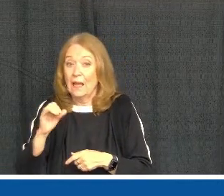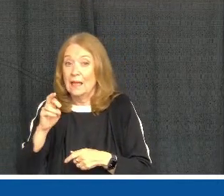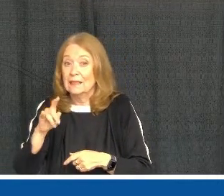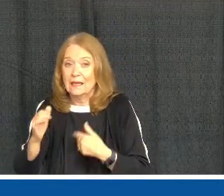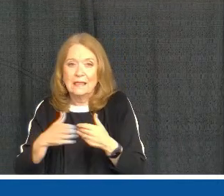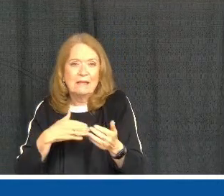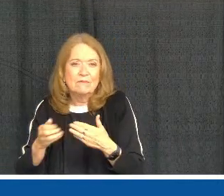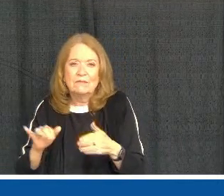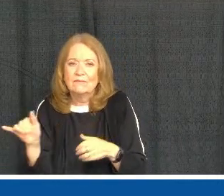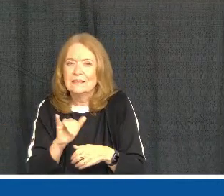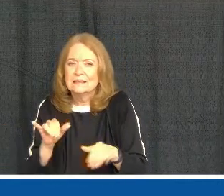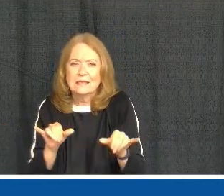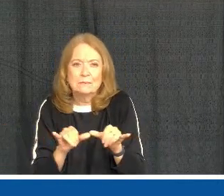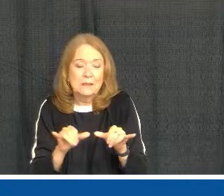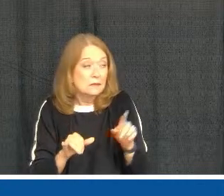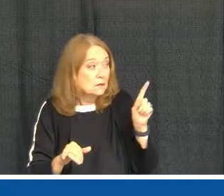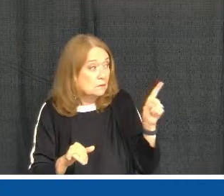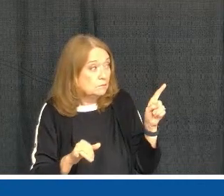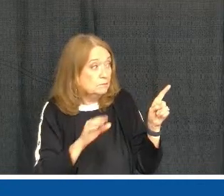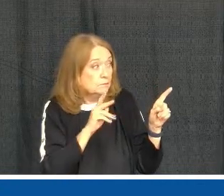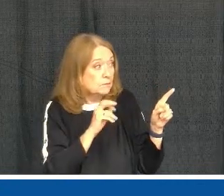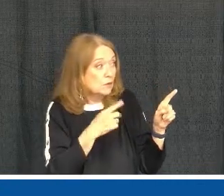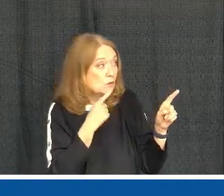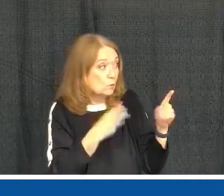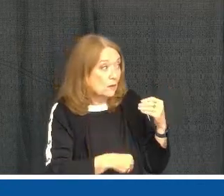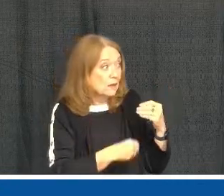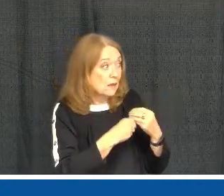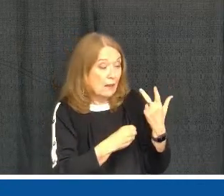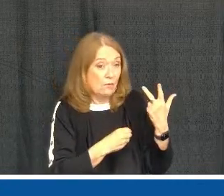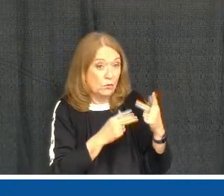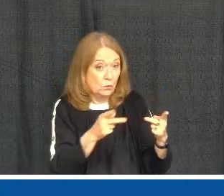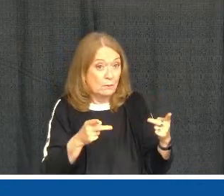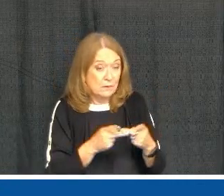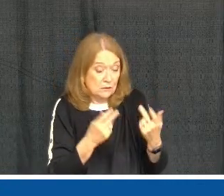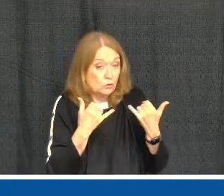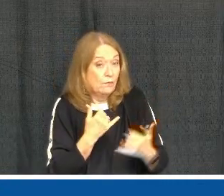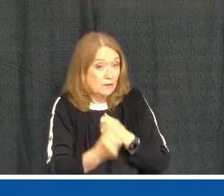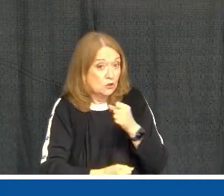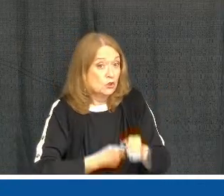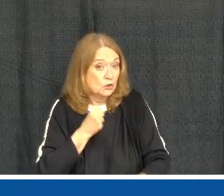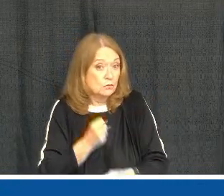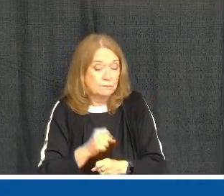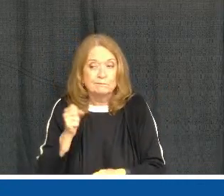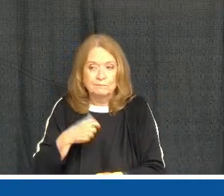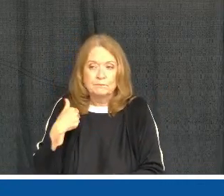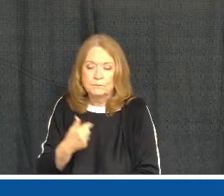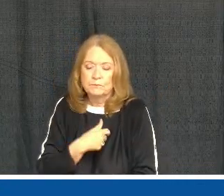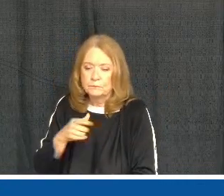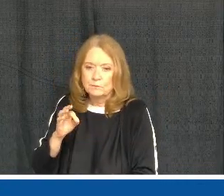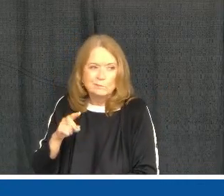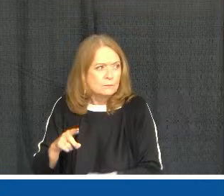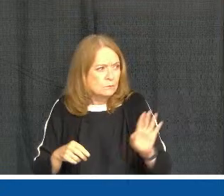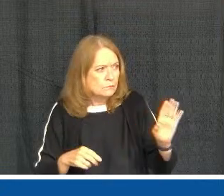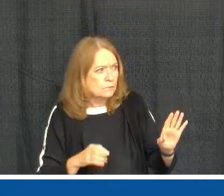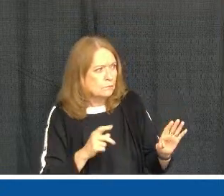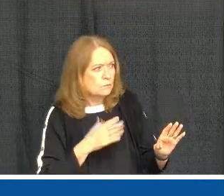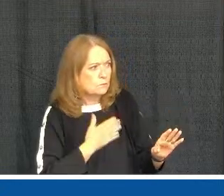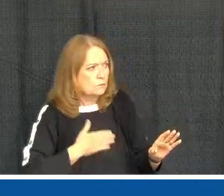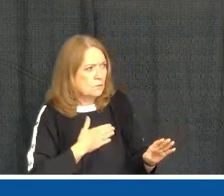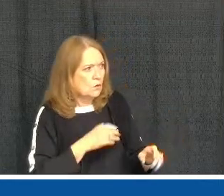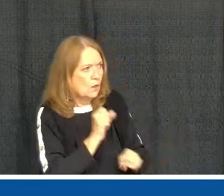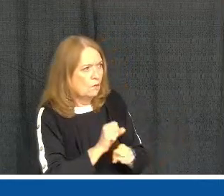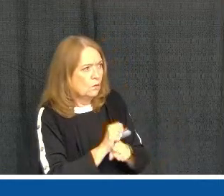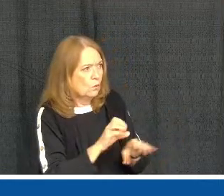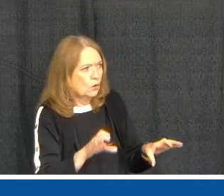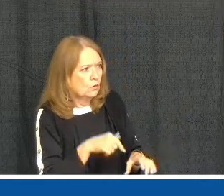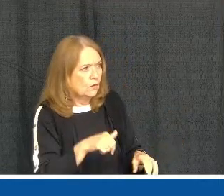equal size. We did add 3 positions to his department this fiscal year. We did. And Well, I appreciate the work you do. This